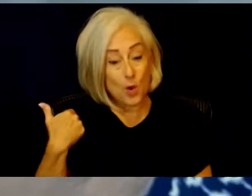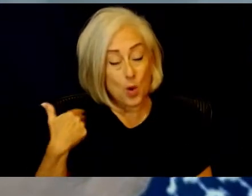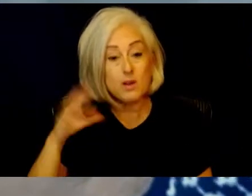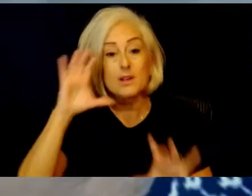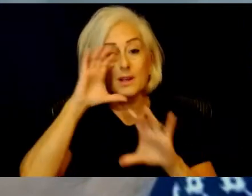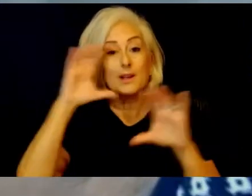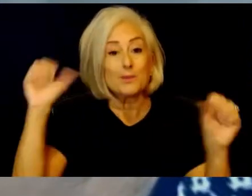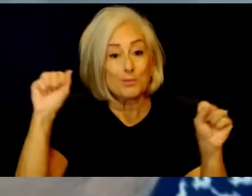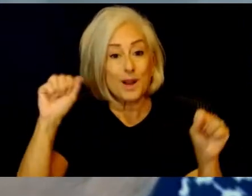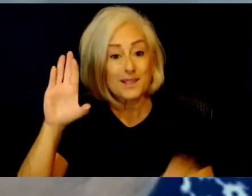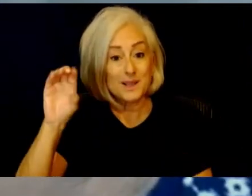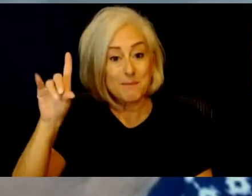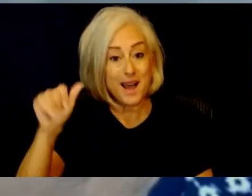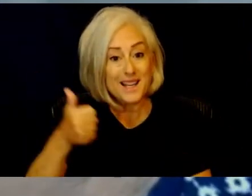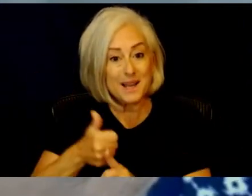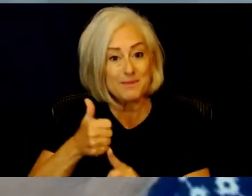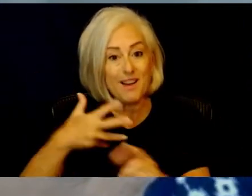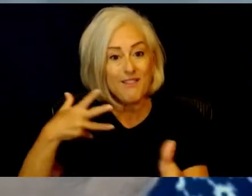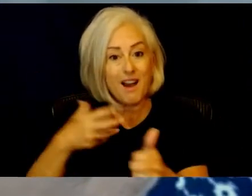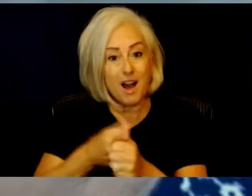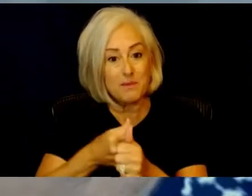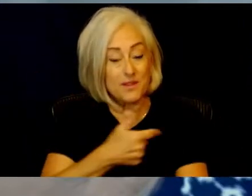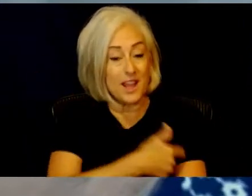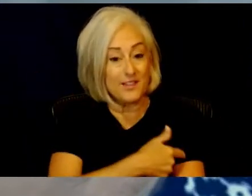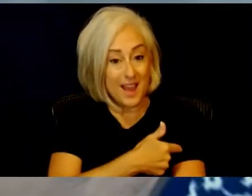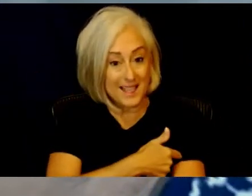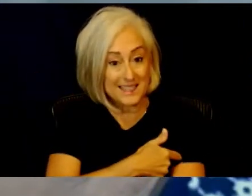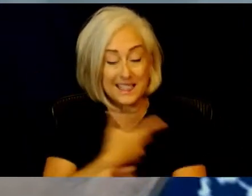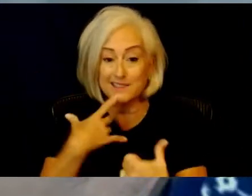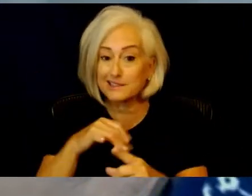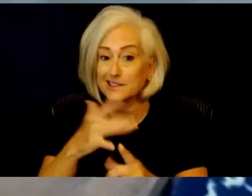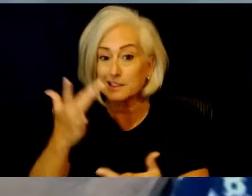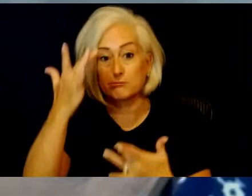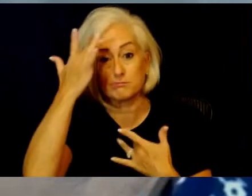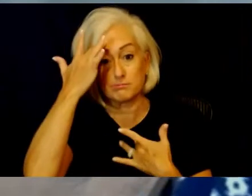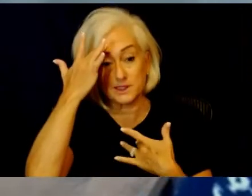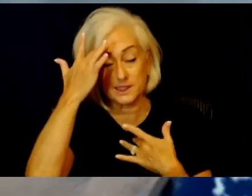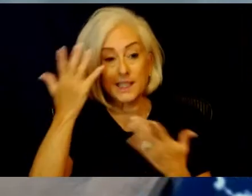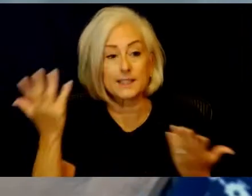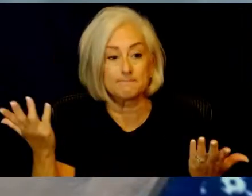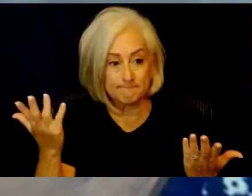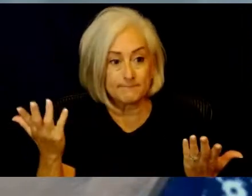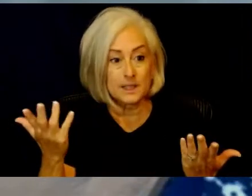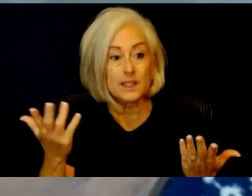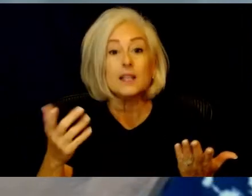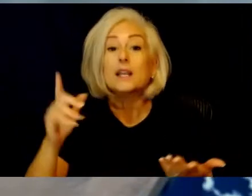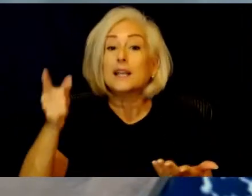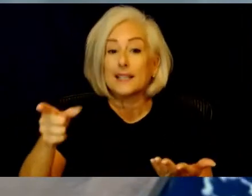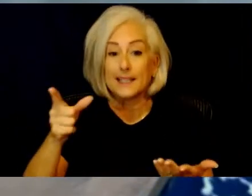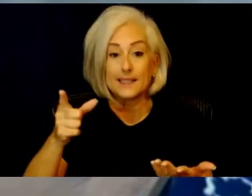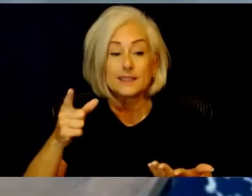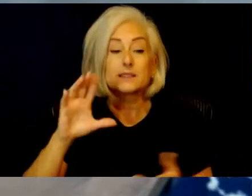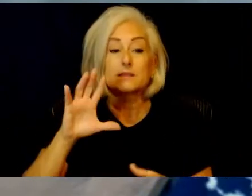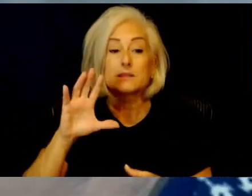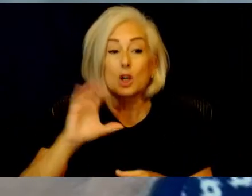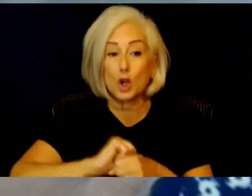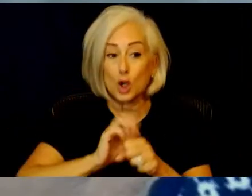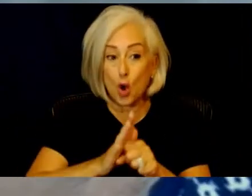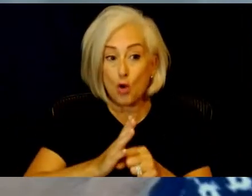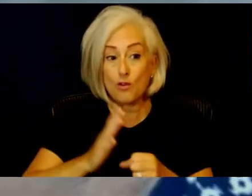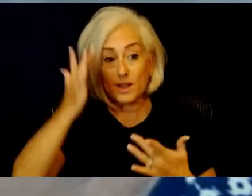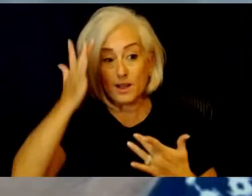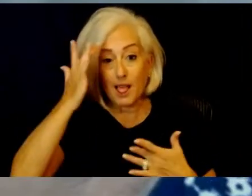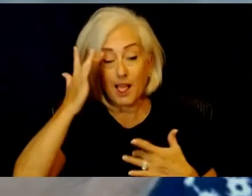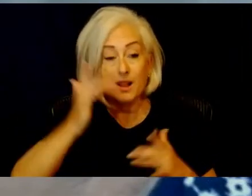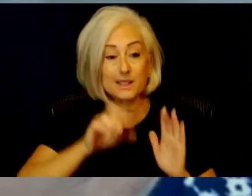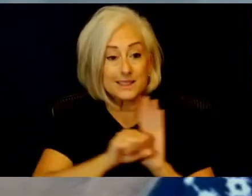think it's important to remember that those vaccines are helping him to have a less severe case of COVID. And so it's very important to still have that.